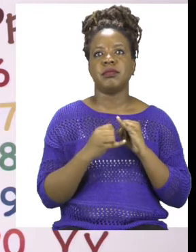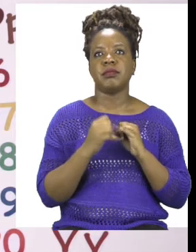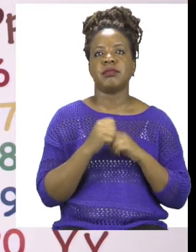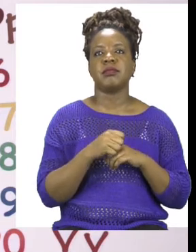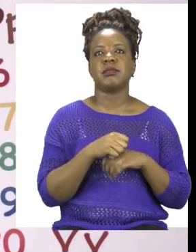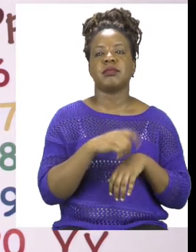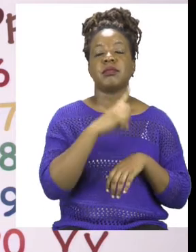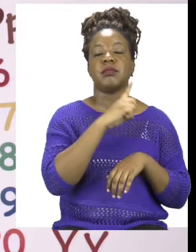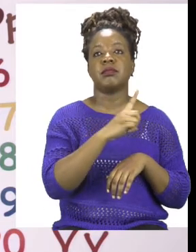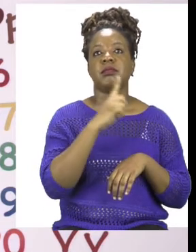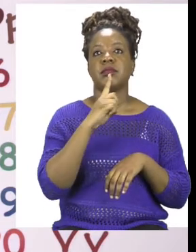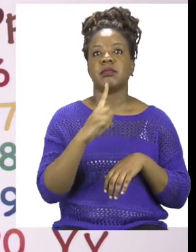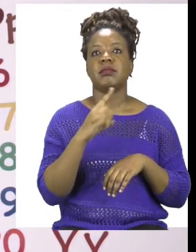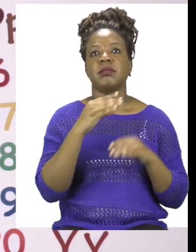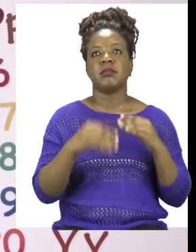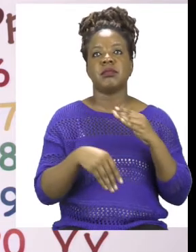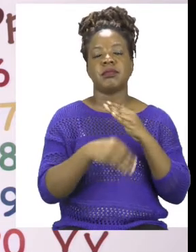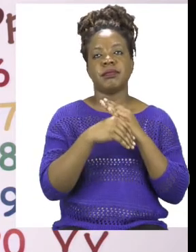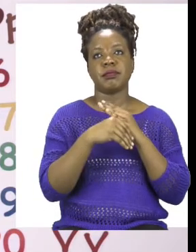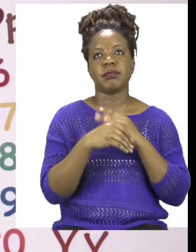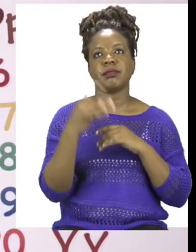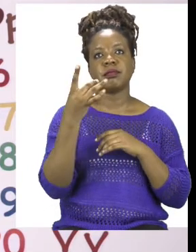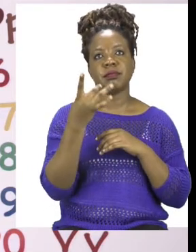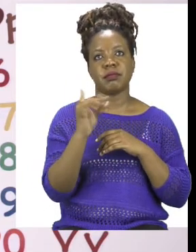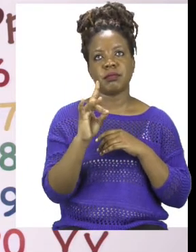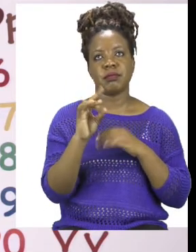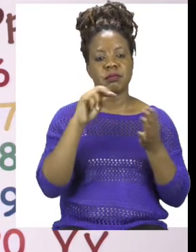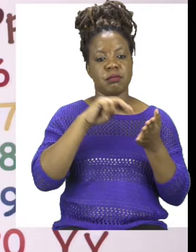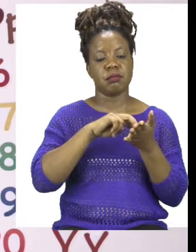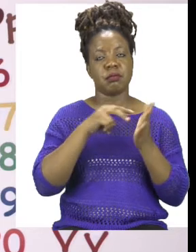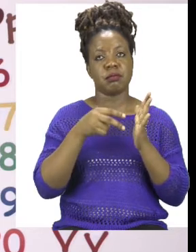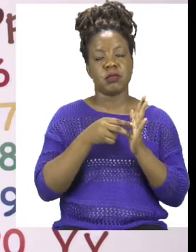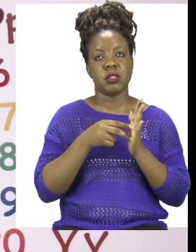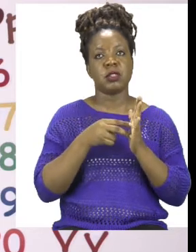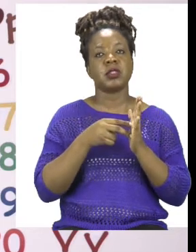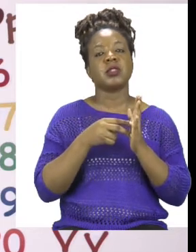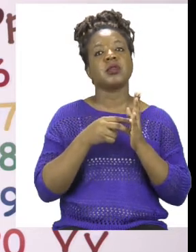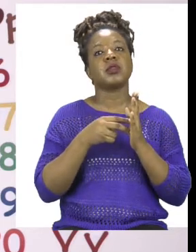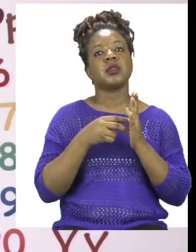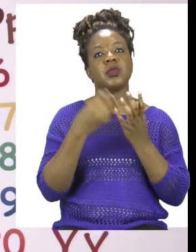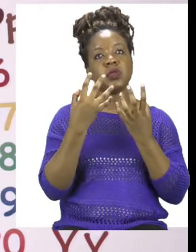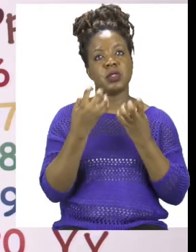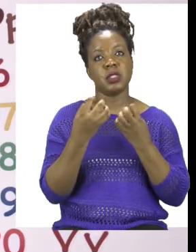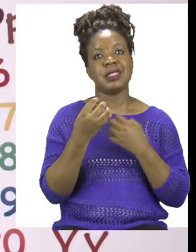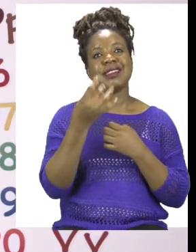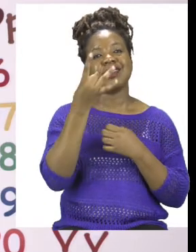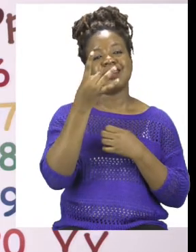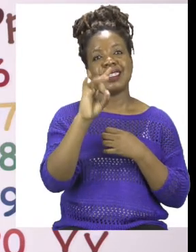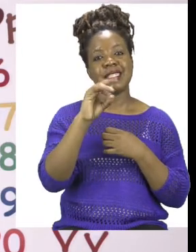are going to say 11 plus 8. So we need 8